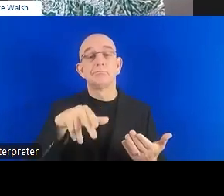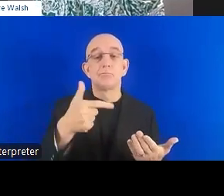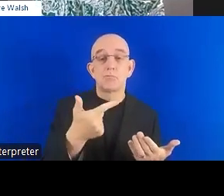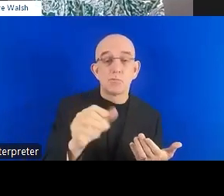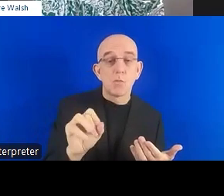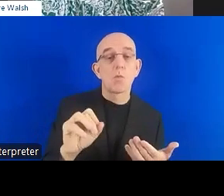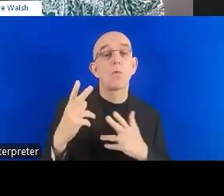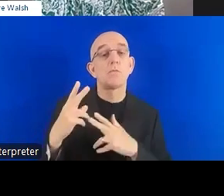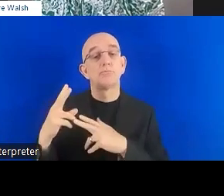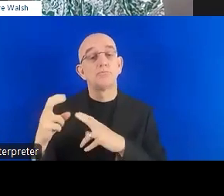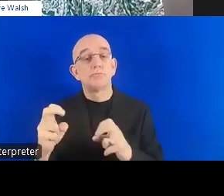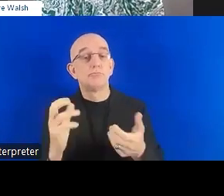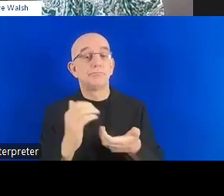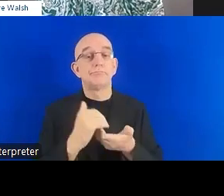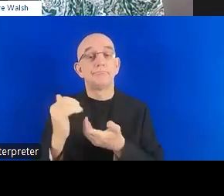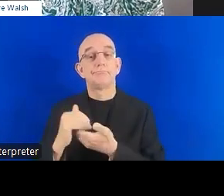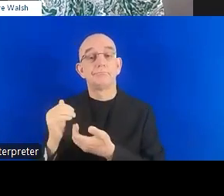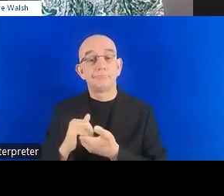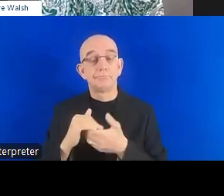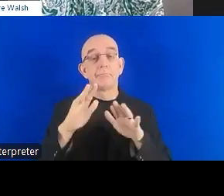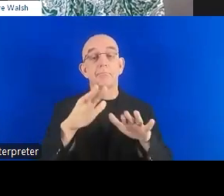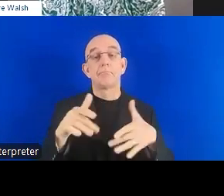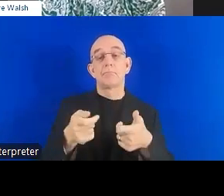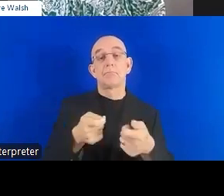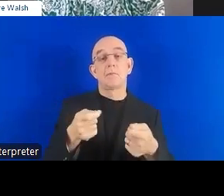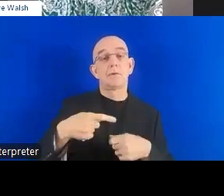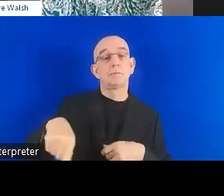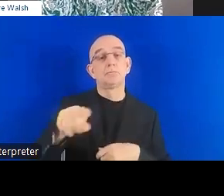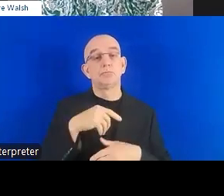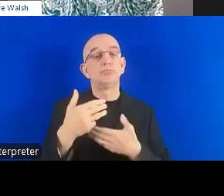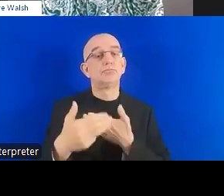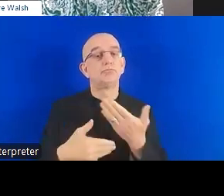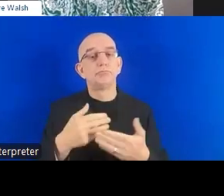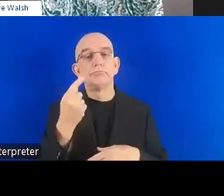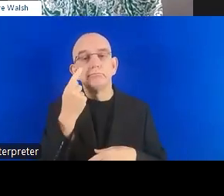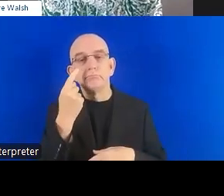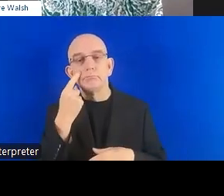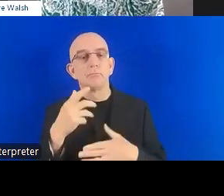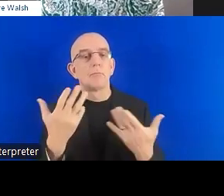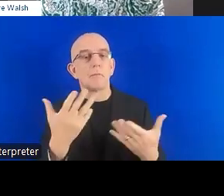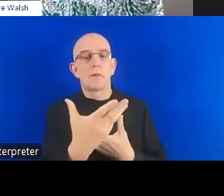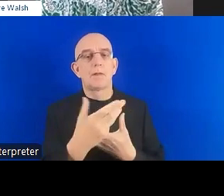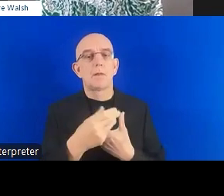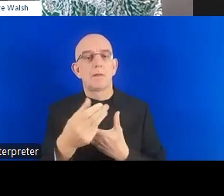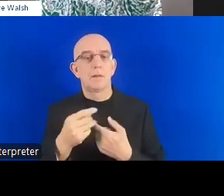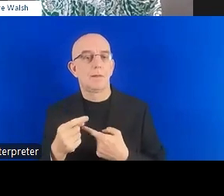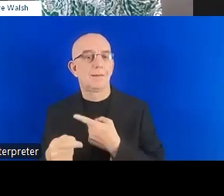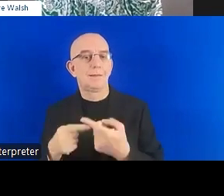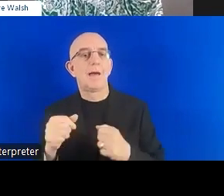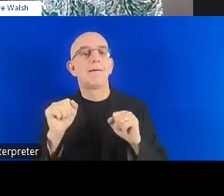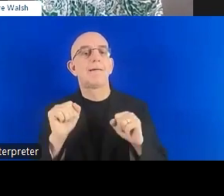development priorities. Overwhelmingly, the OPDs and persons with disabilities who participated in that